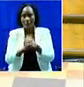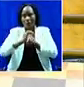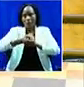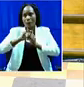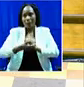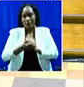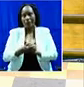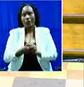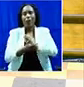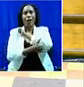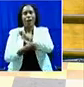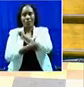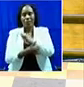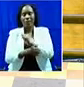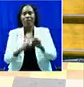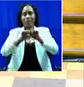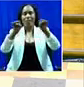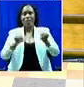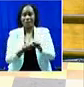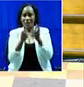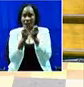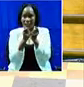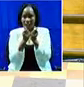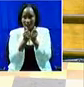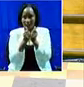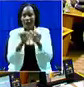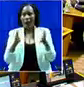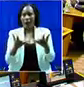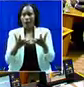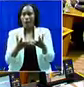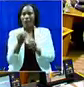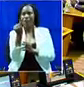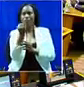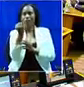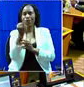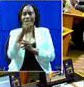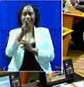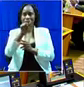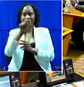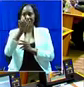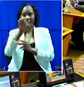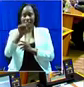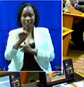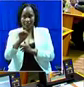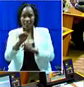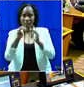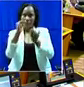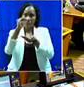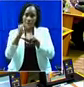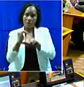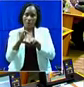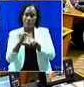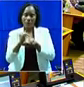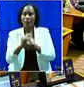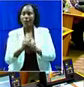financial system by reducing interest rates to their lowest level in more than